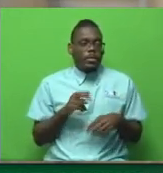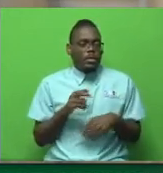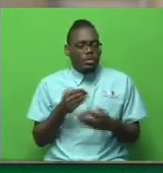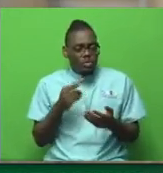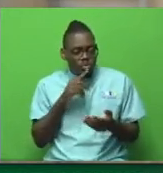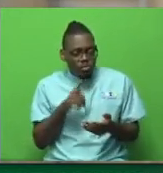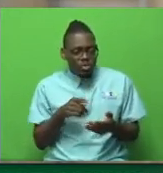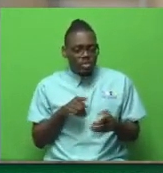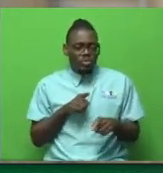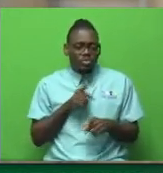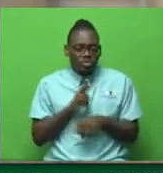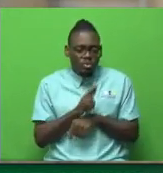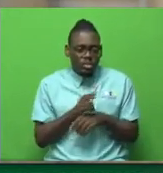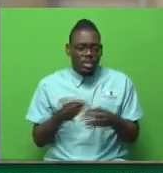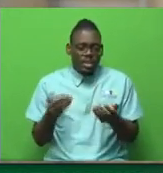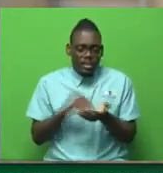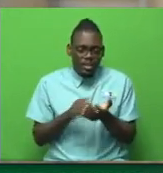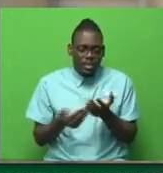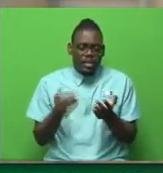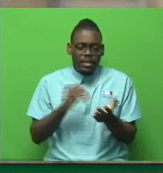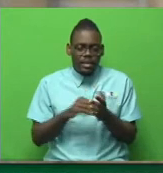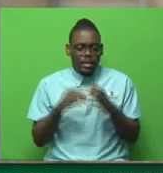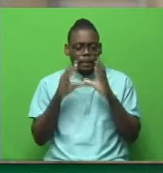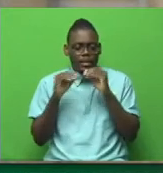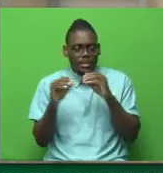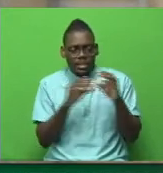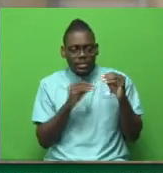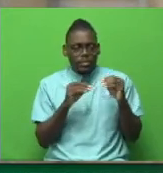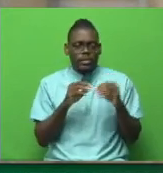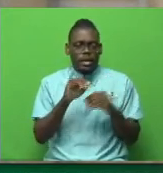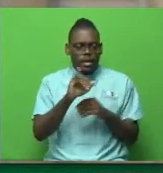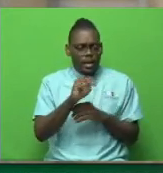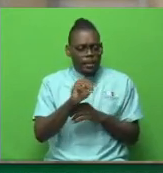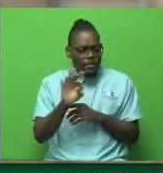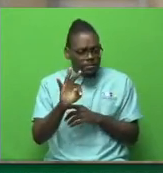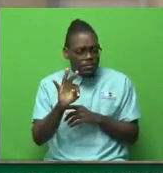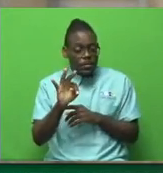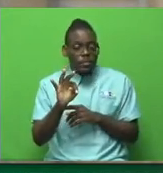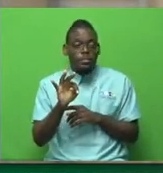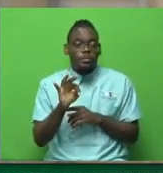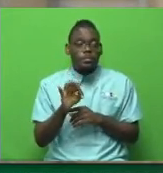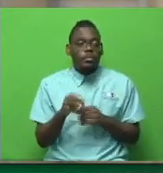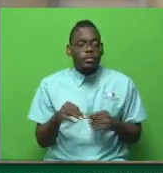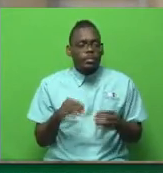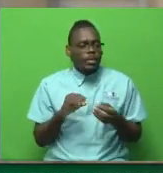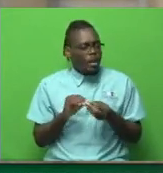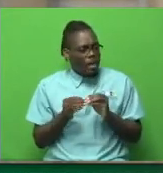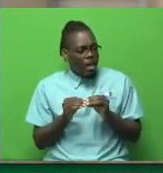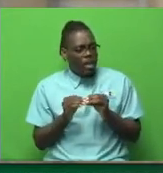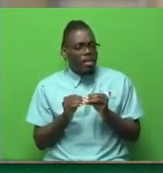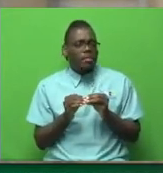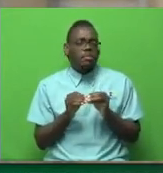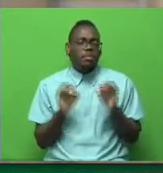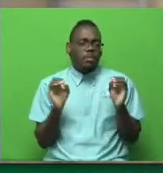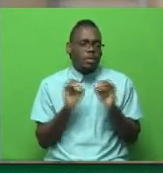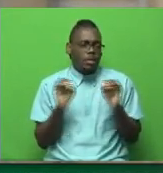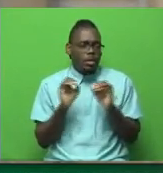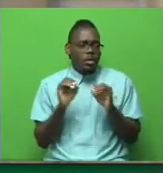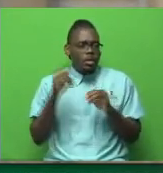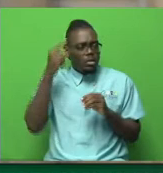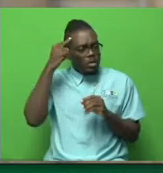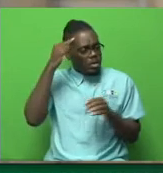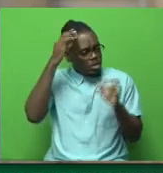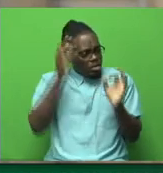that this calculation and this ranking makes absolutely no sense and they do not agree with it